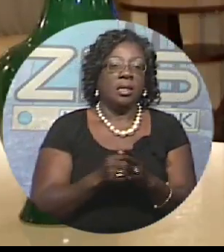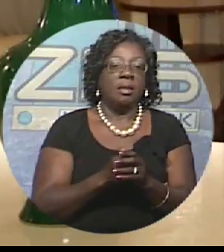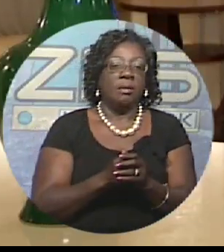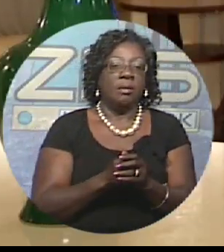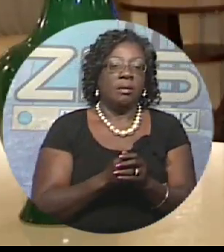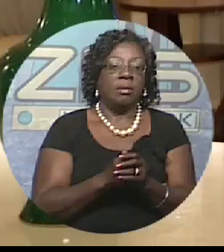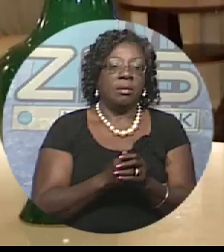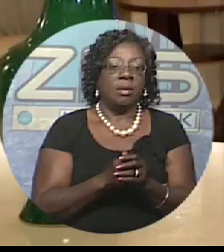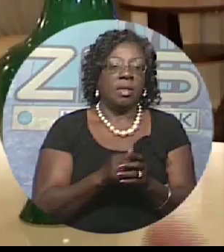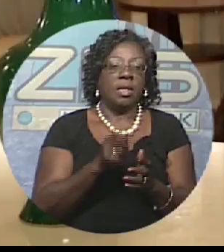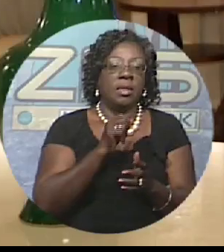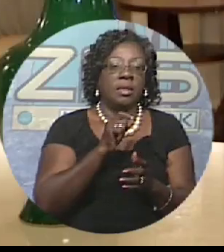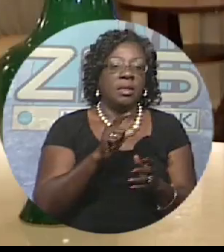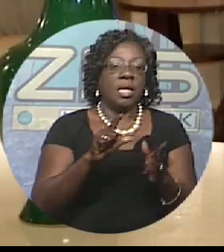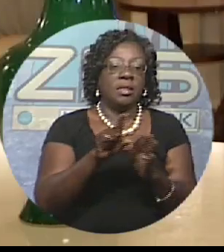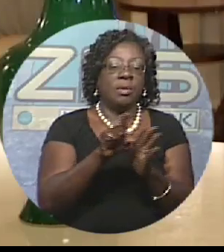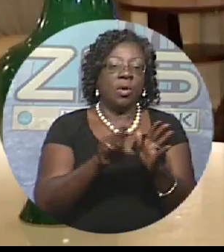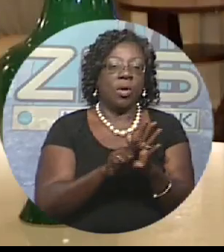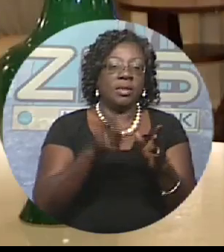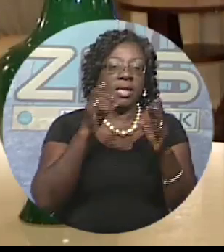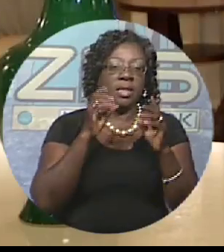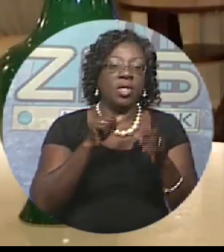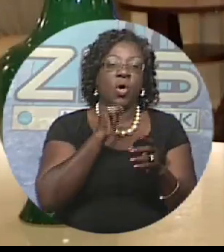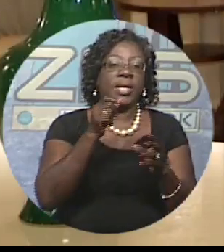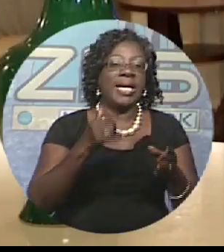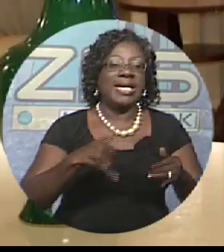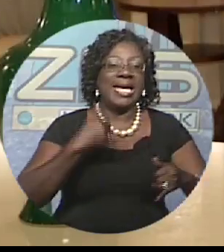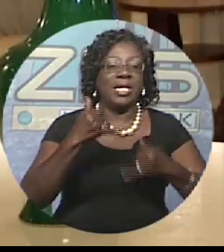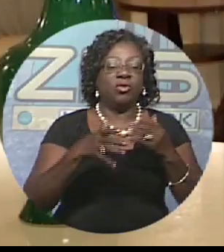regressive. It's not in the interest of workers.